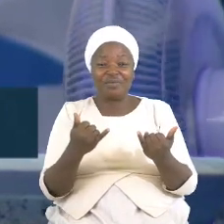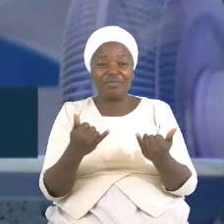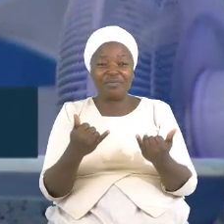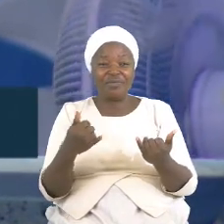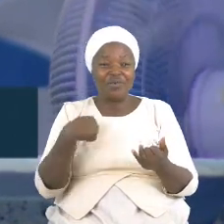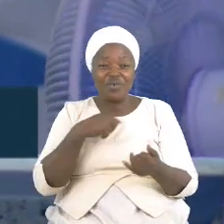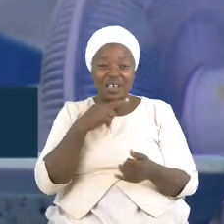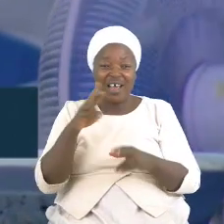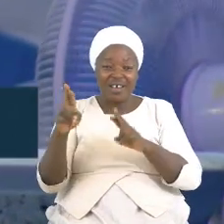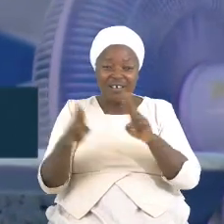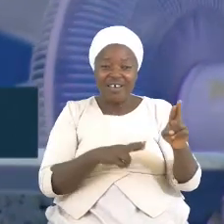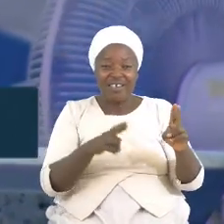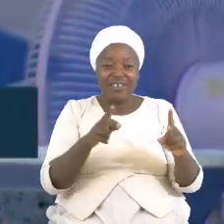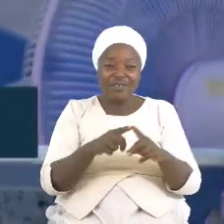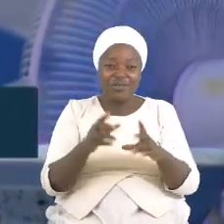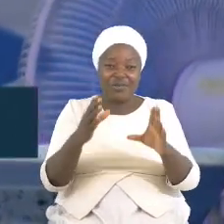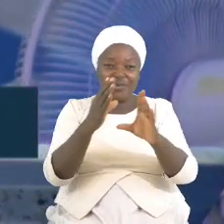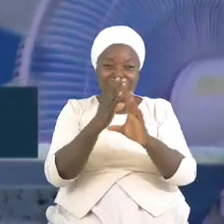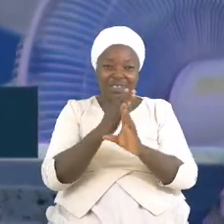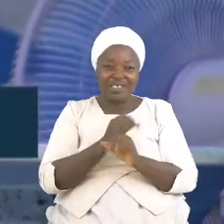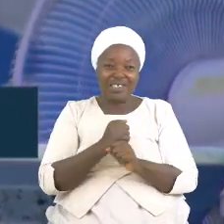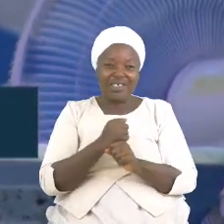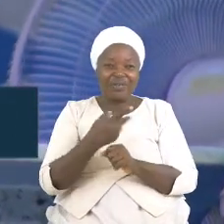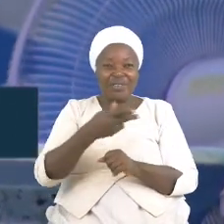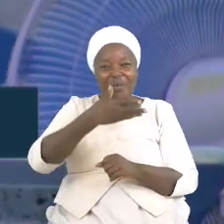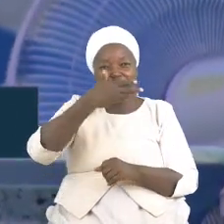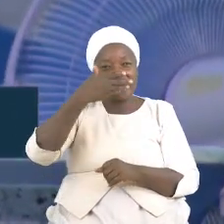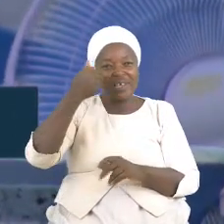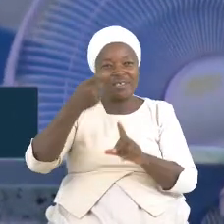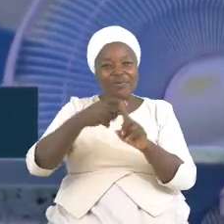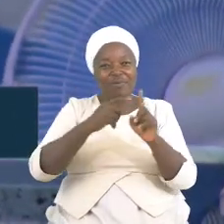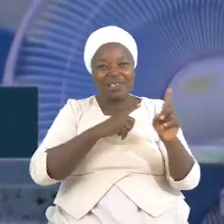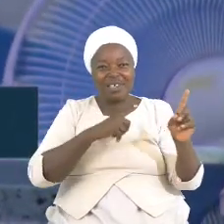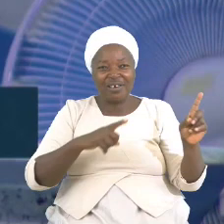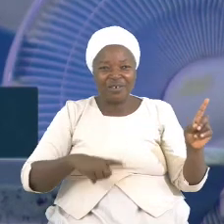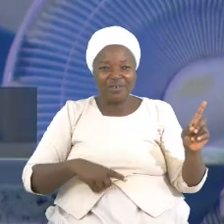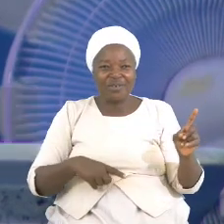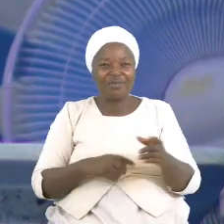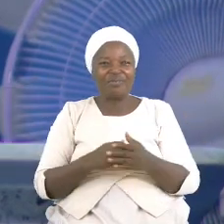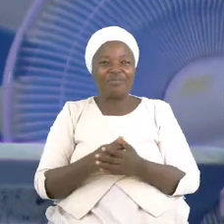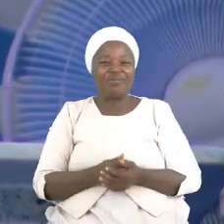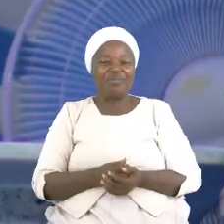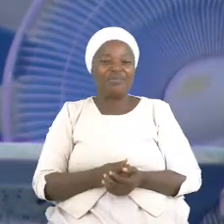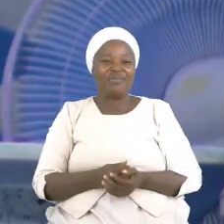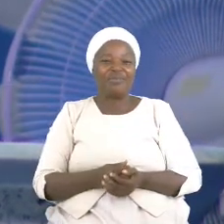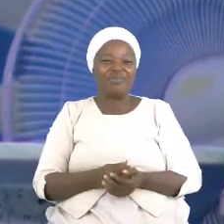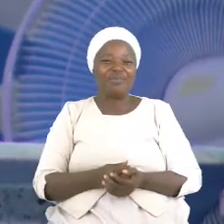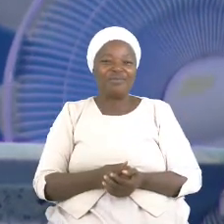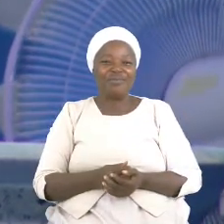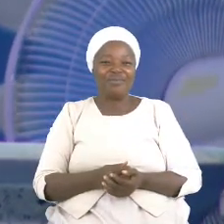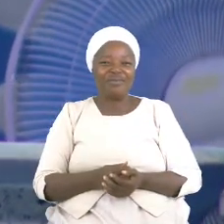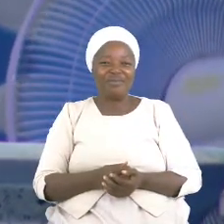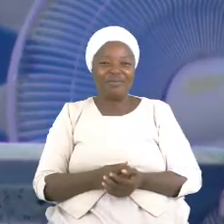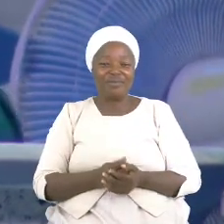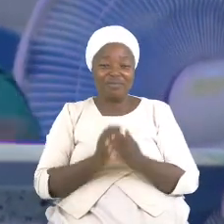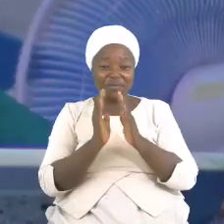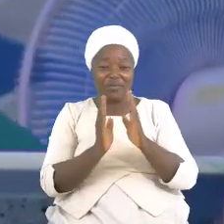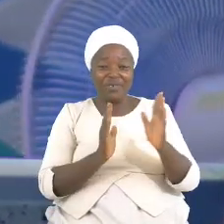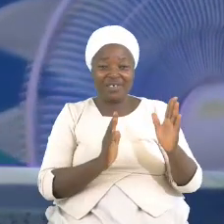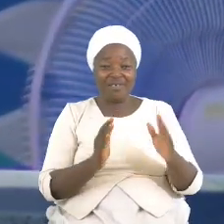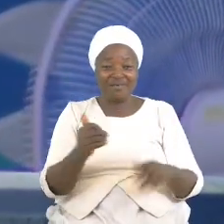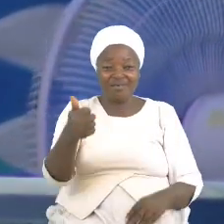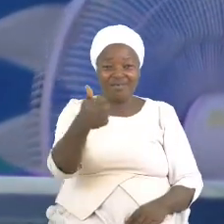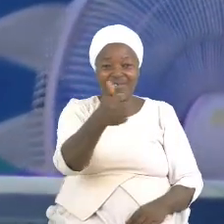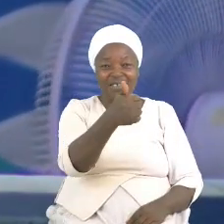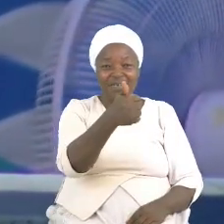with the... Okay. All right. God bless you. Get ready for your dominion. Let's rise